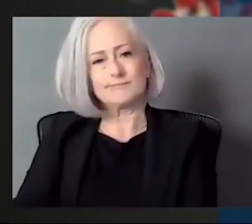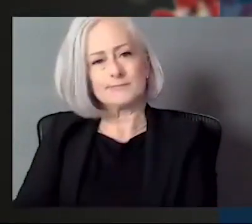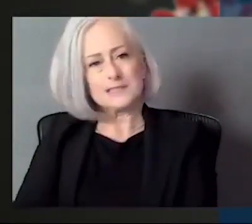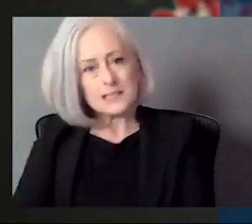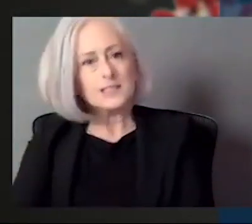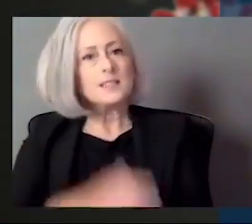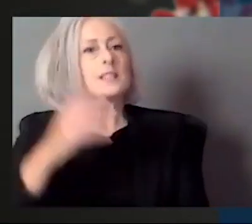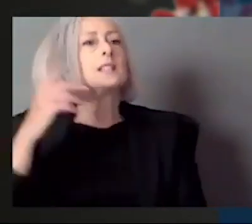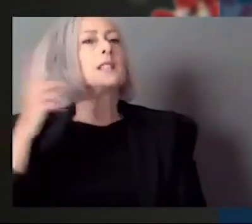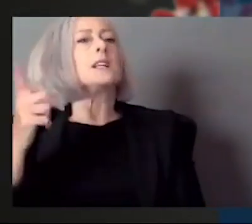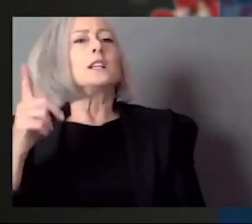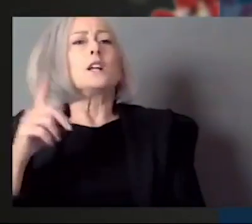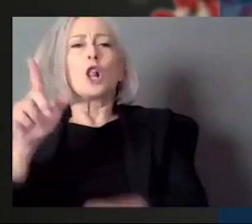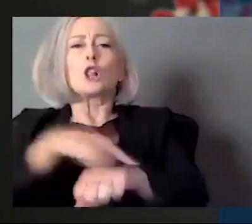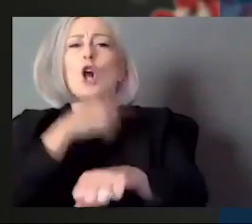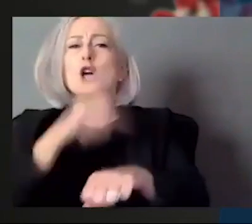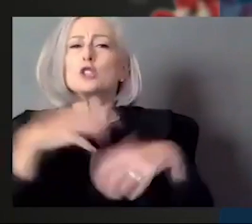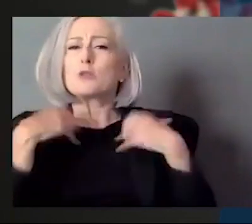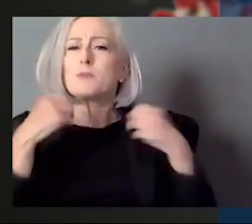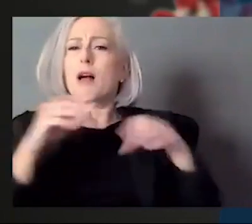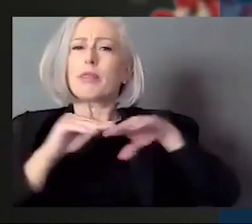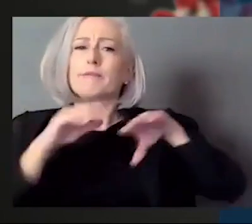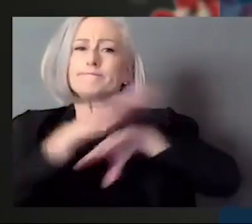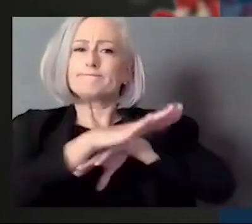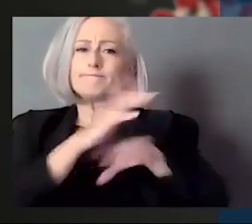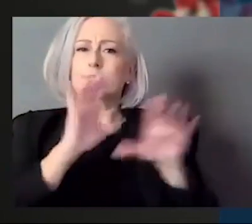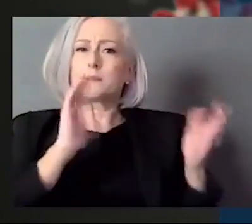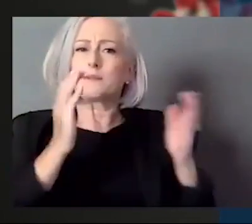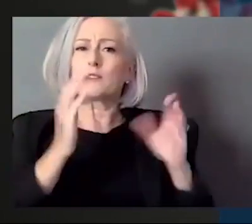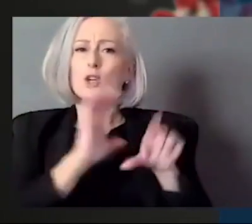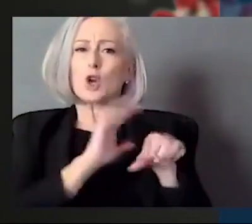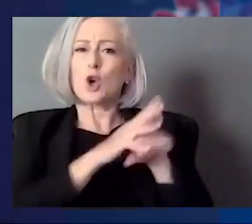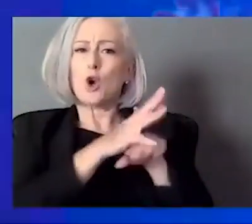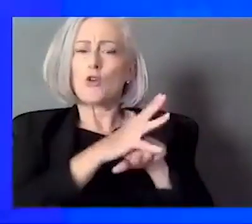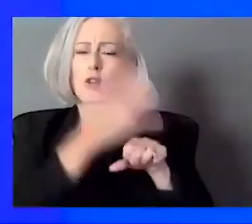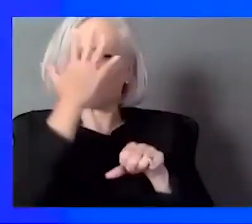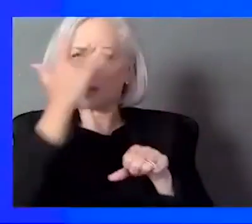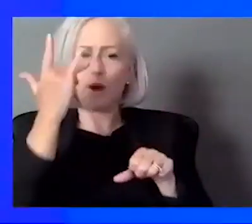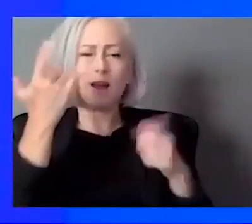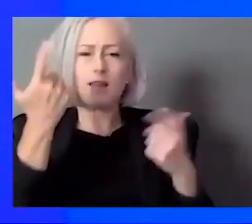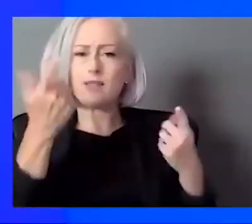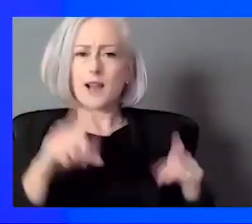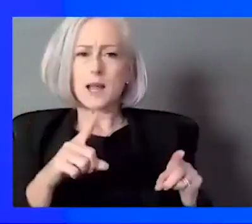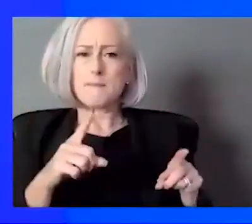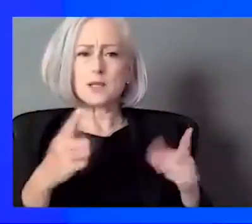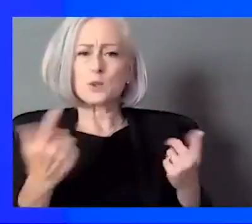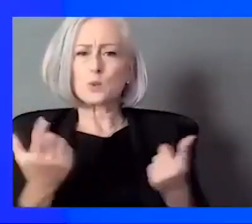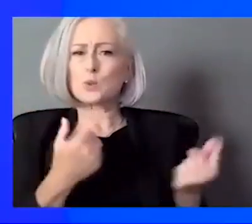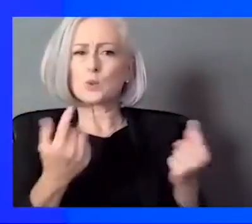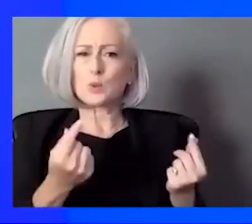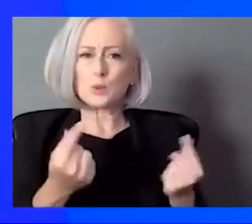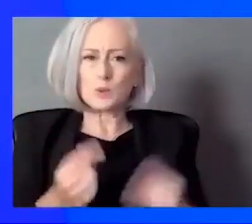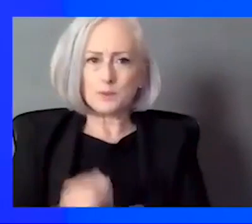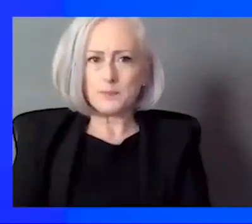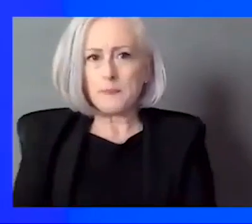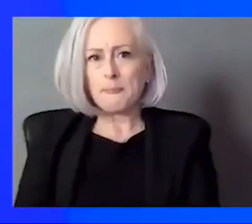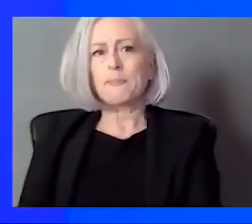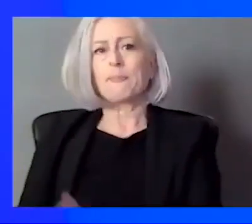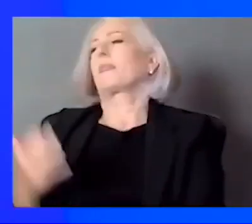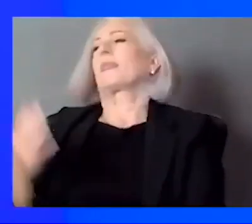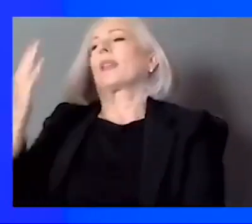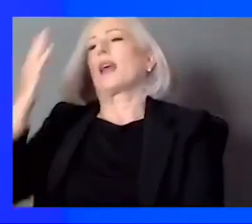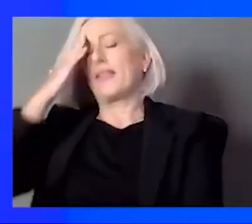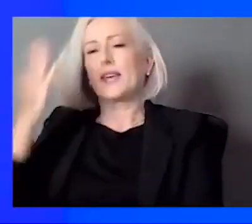we still don't fully understand exactly why that happens. Is it some continued immune dysregulation? But